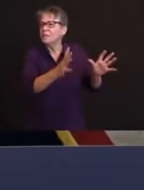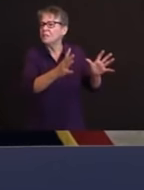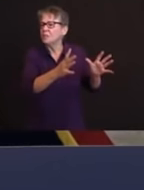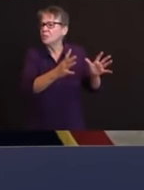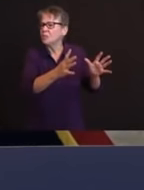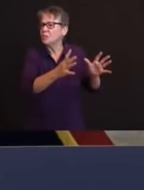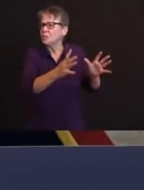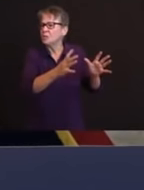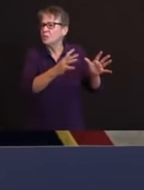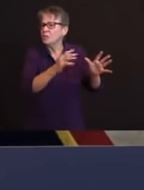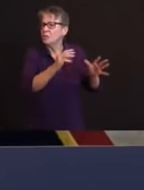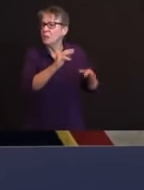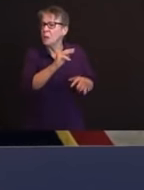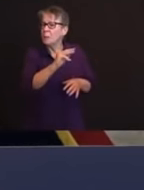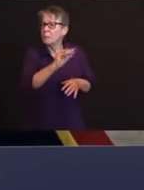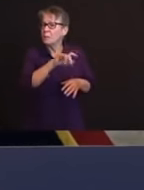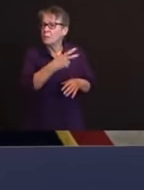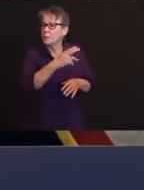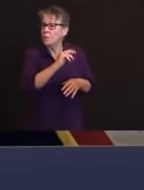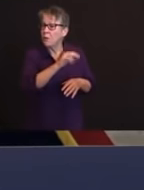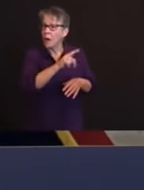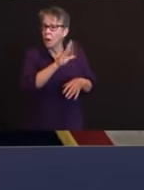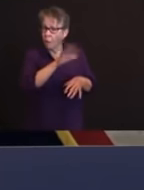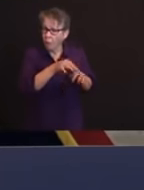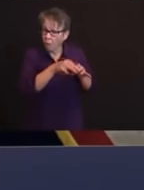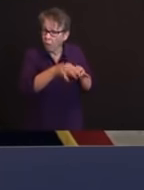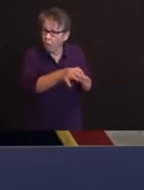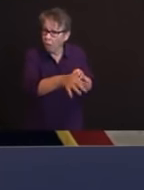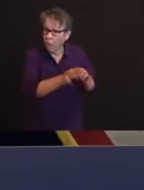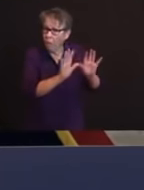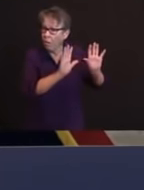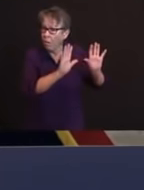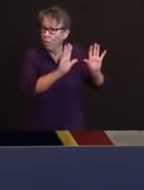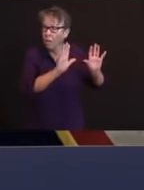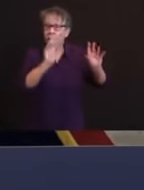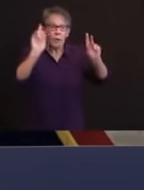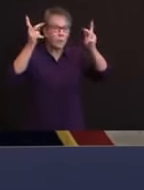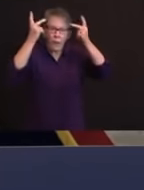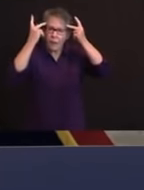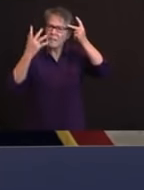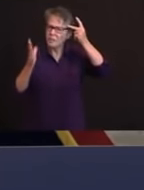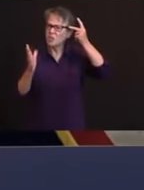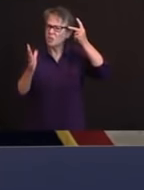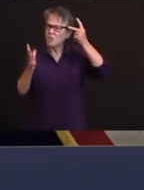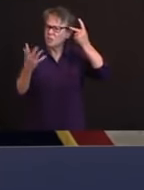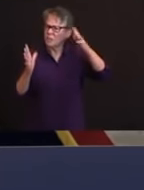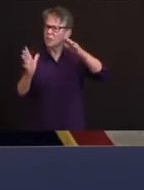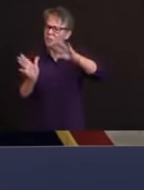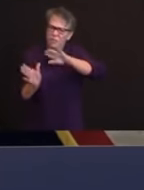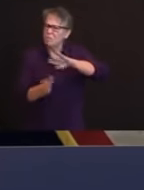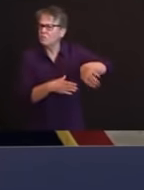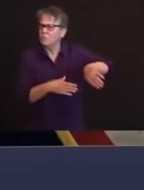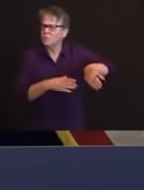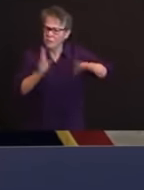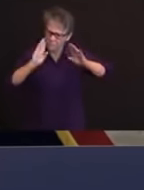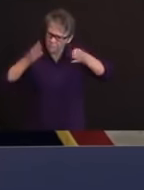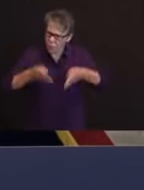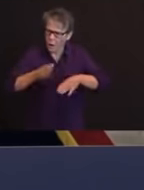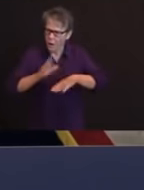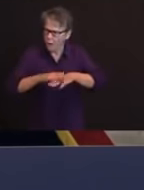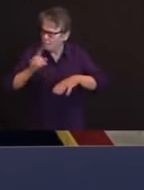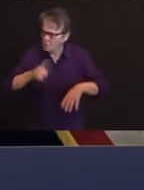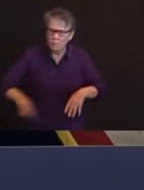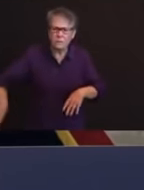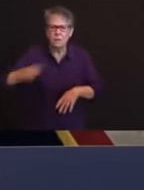put politics aside and work for the people. What is so clear to me and to many Americans is that this